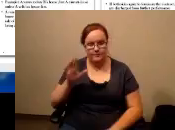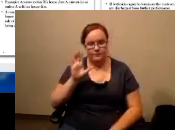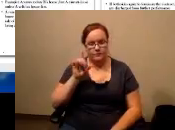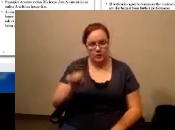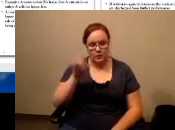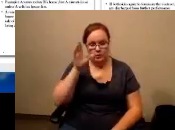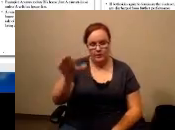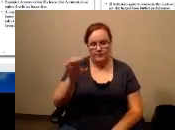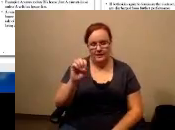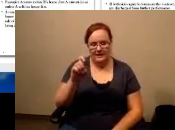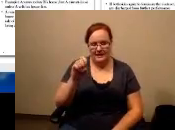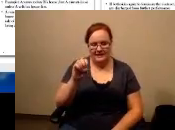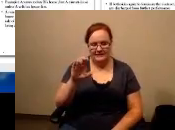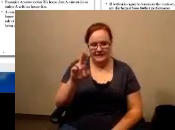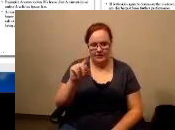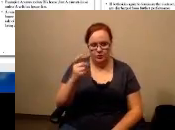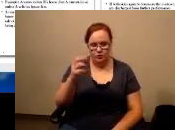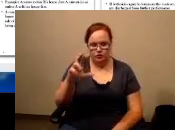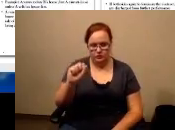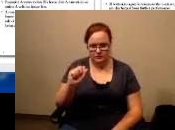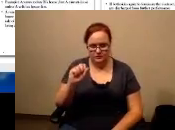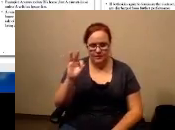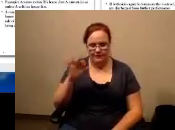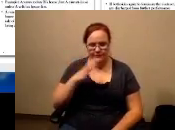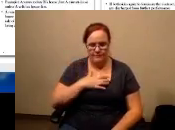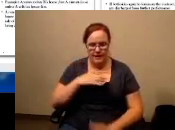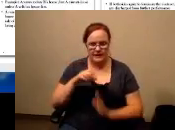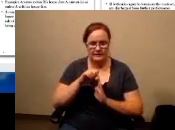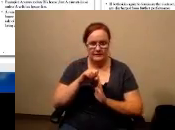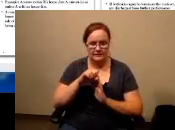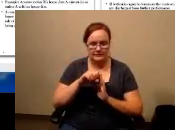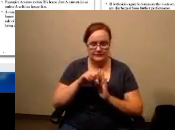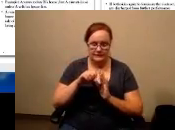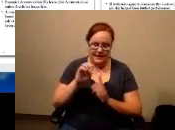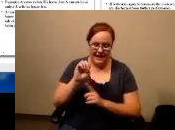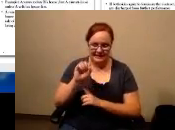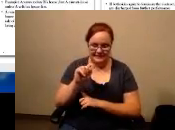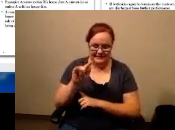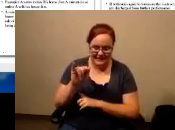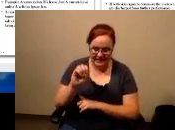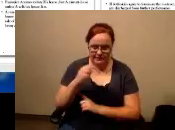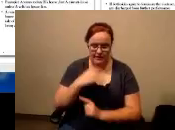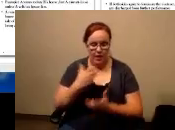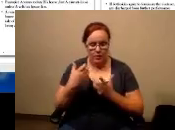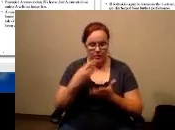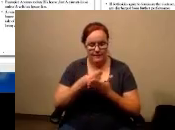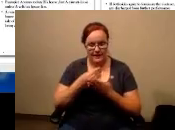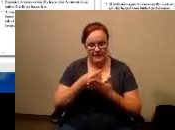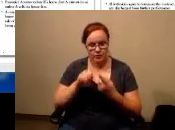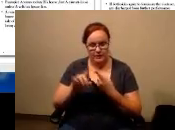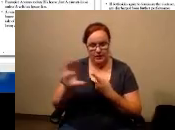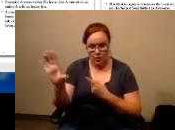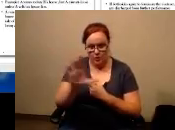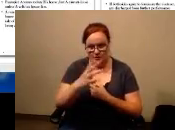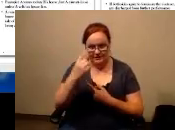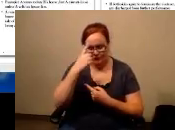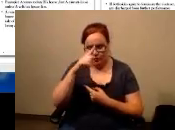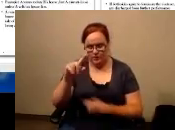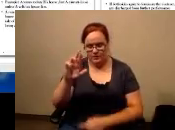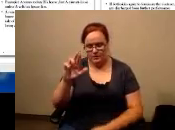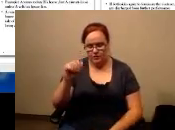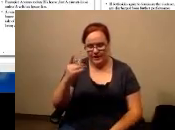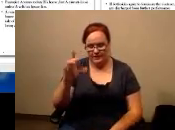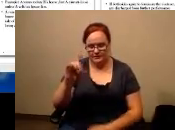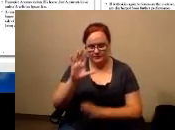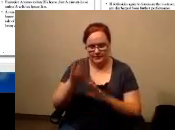estate. I want you to collect it. I want the money to go to you and my grandchildren. A few months later, she